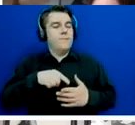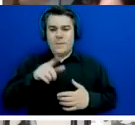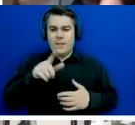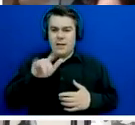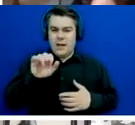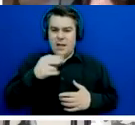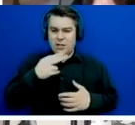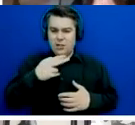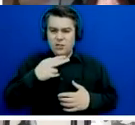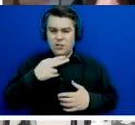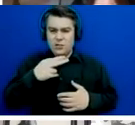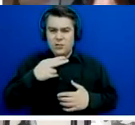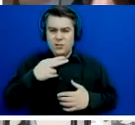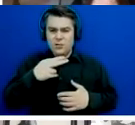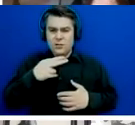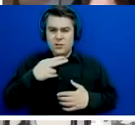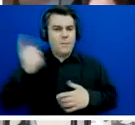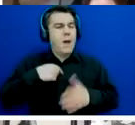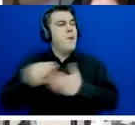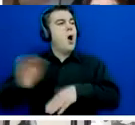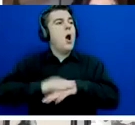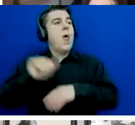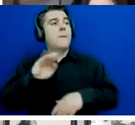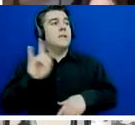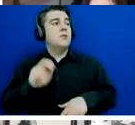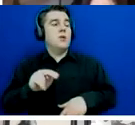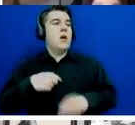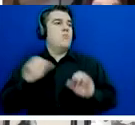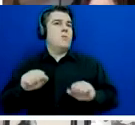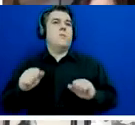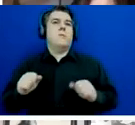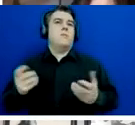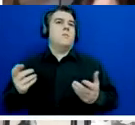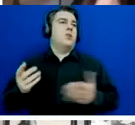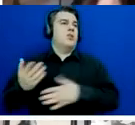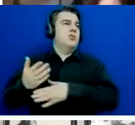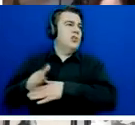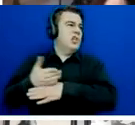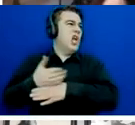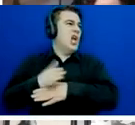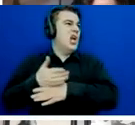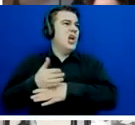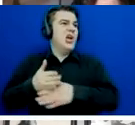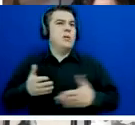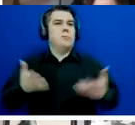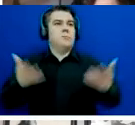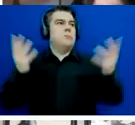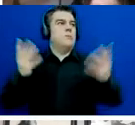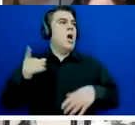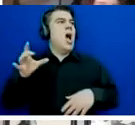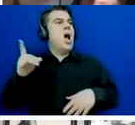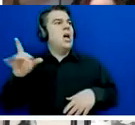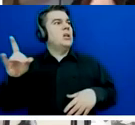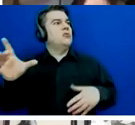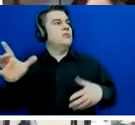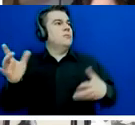that I used to get on Amazon. And I probably sold or shared, I guess, I don't know, hundreds of them to all